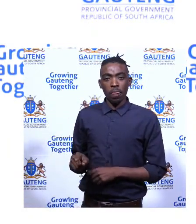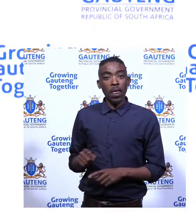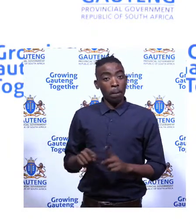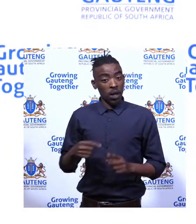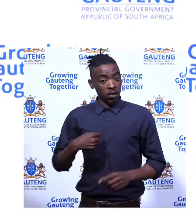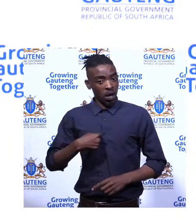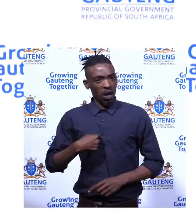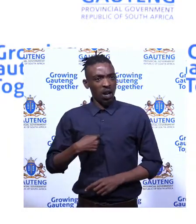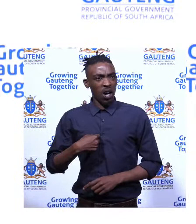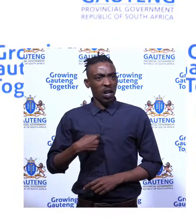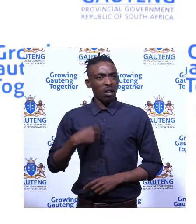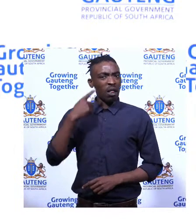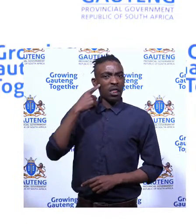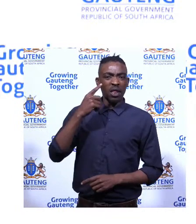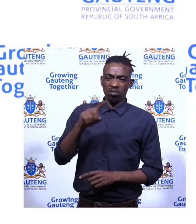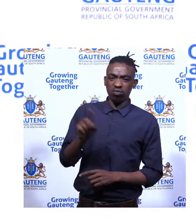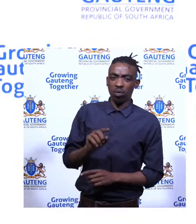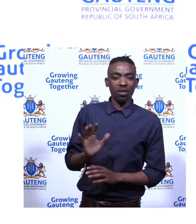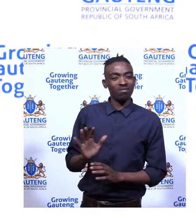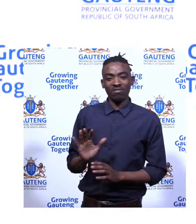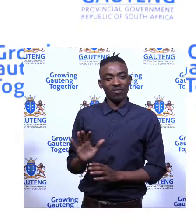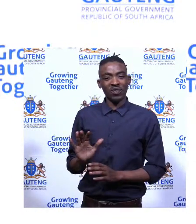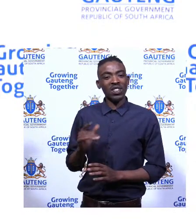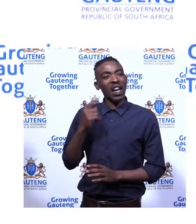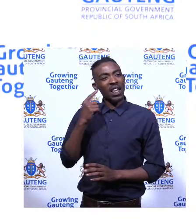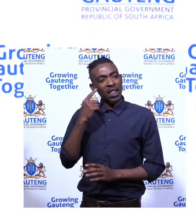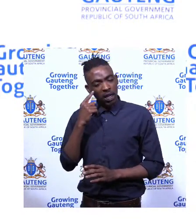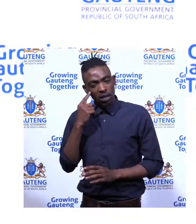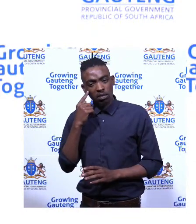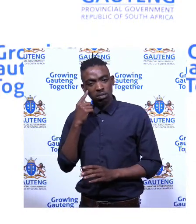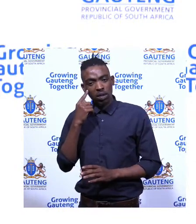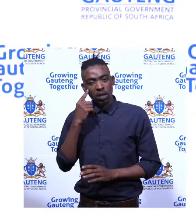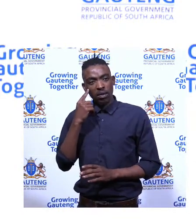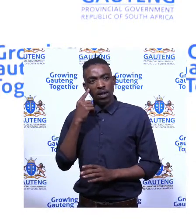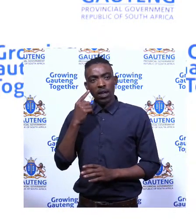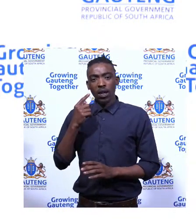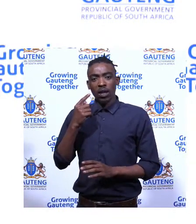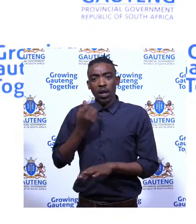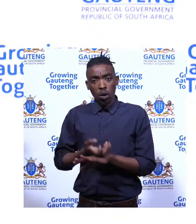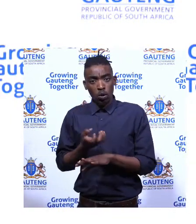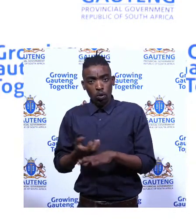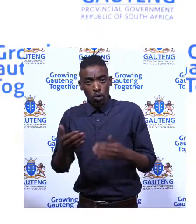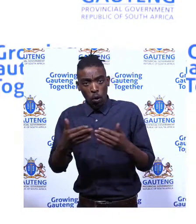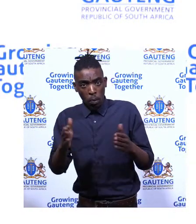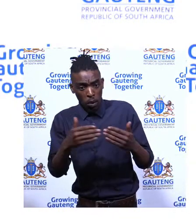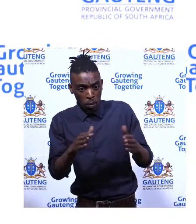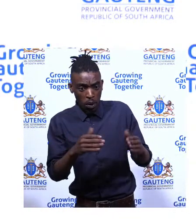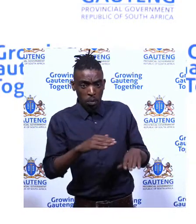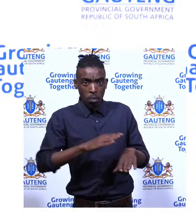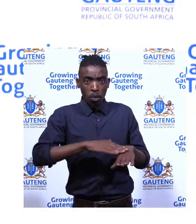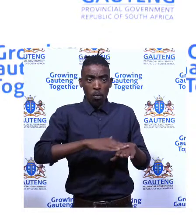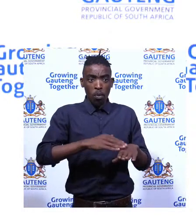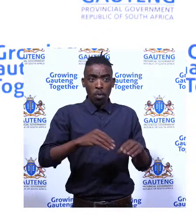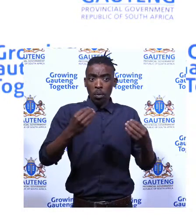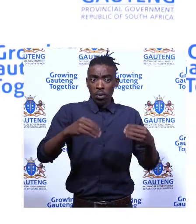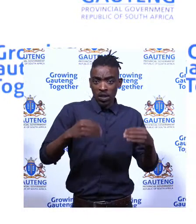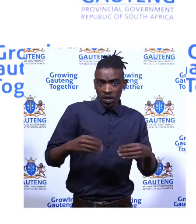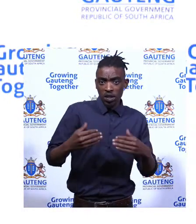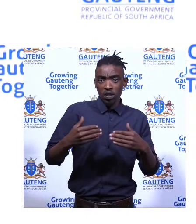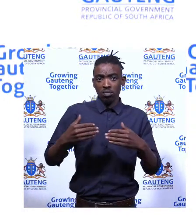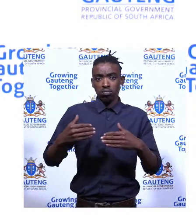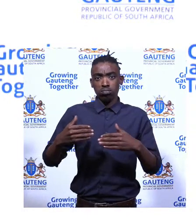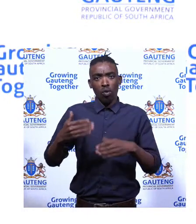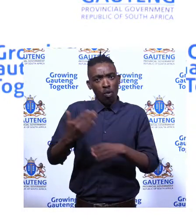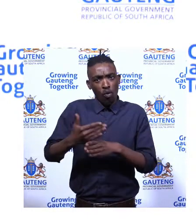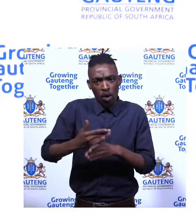of the opening the economy more will be firmly on the agenda, even from where we